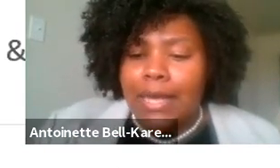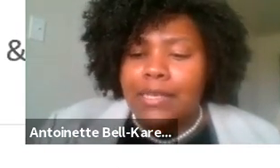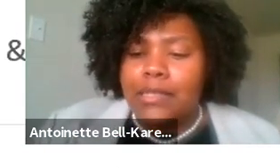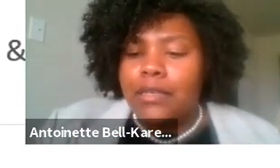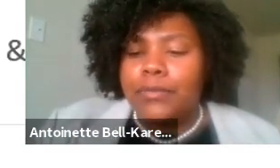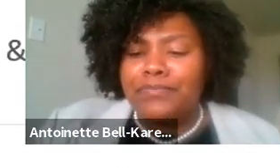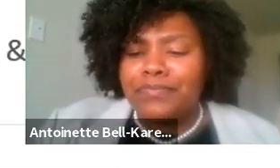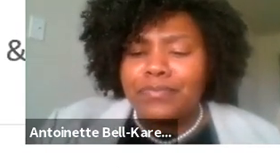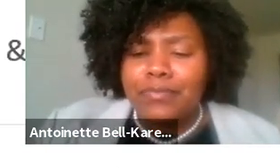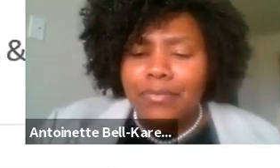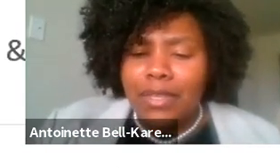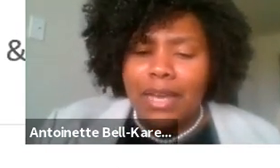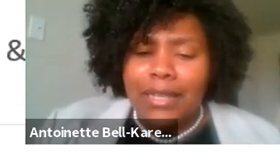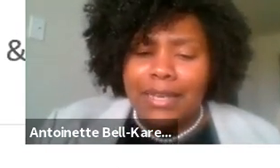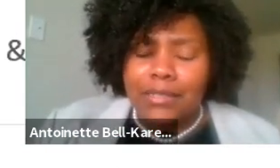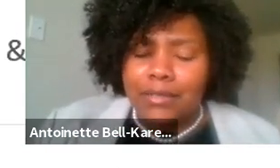own ELISA.